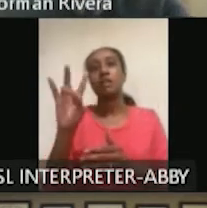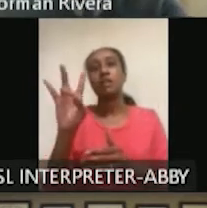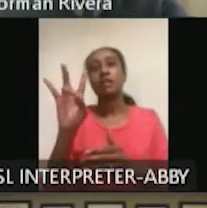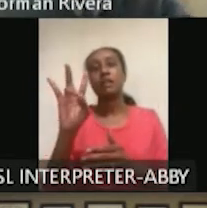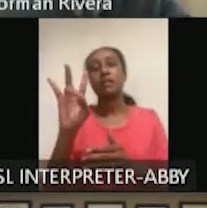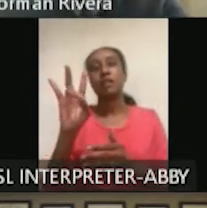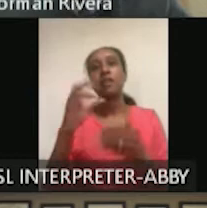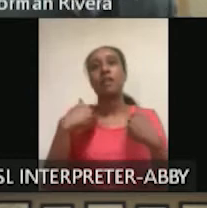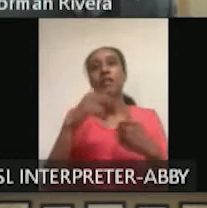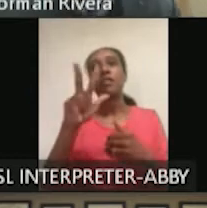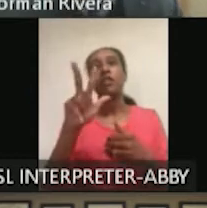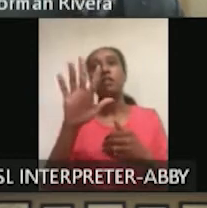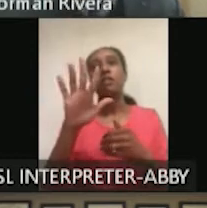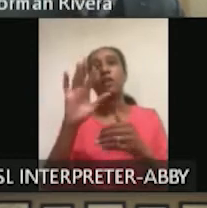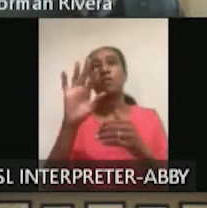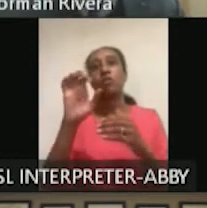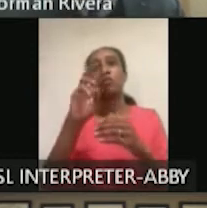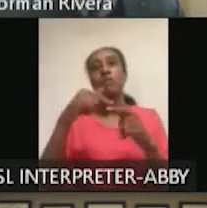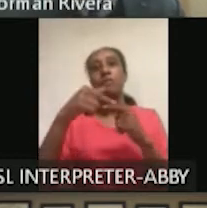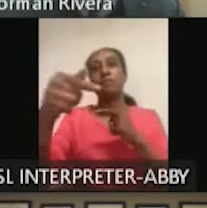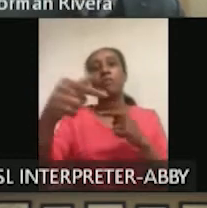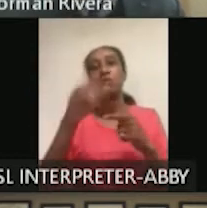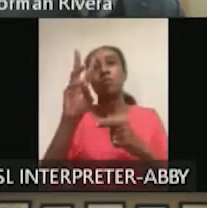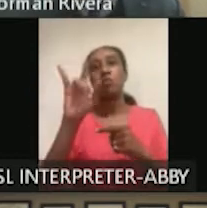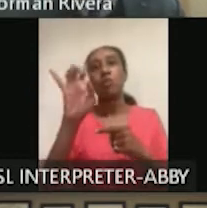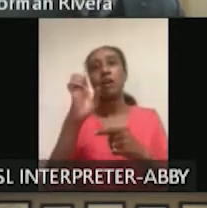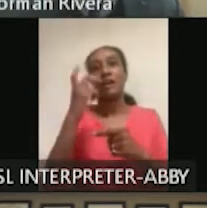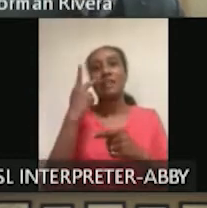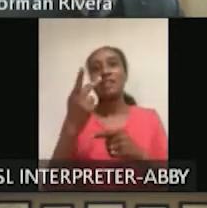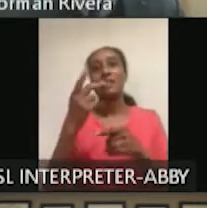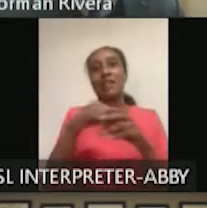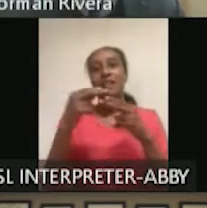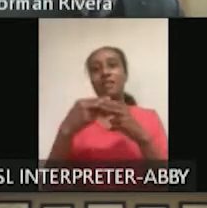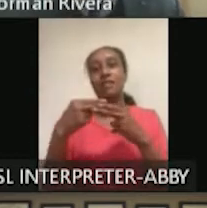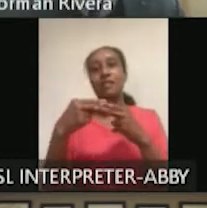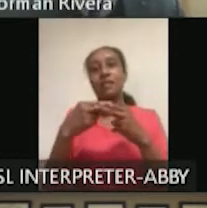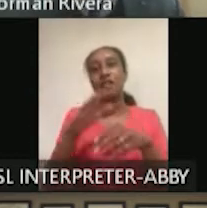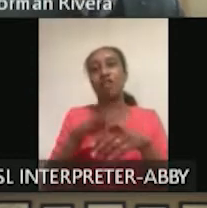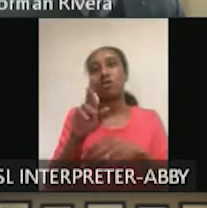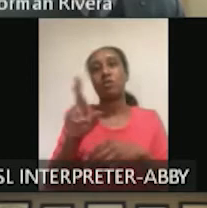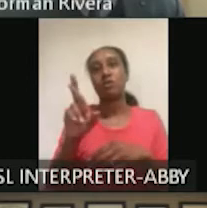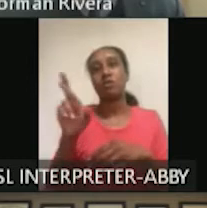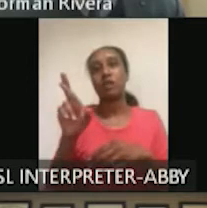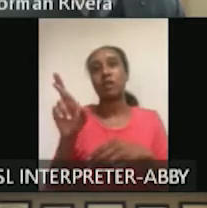of a 30-foot wide minimum landscape yard seen in the slide to the right.